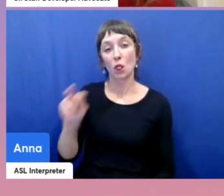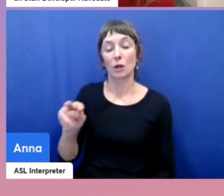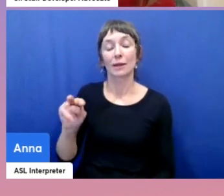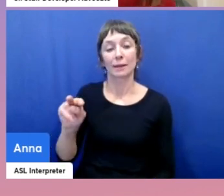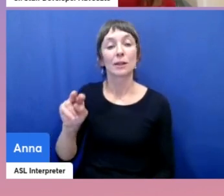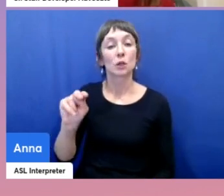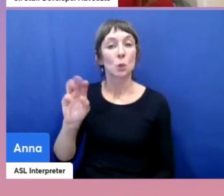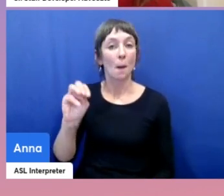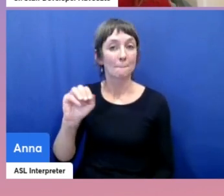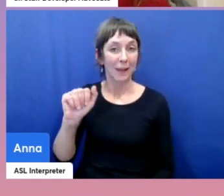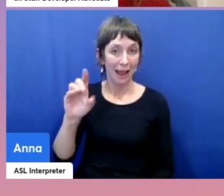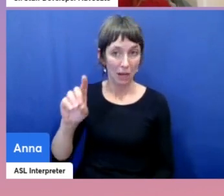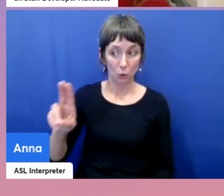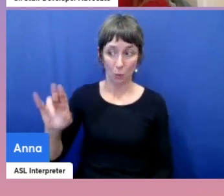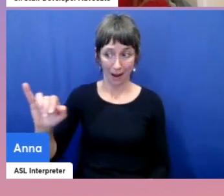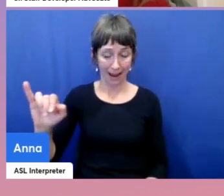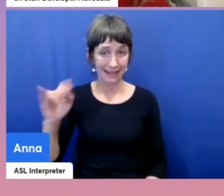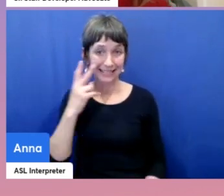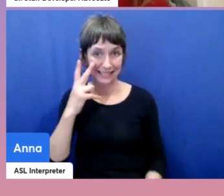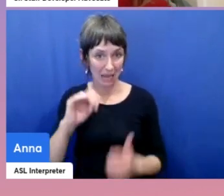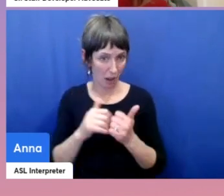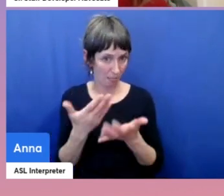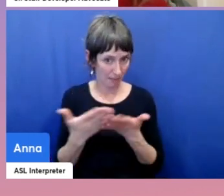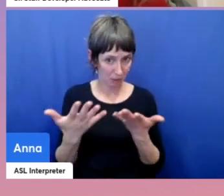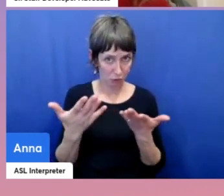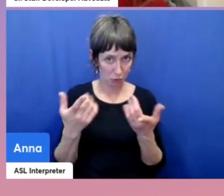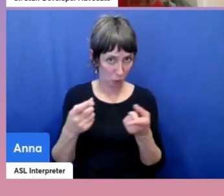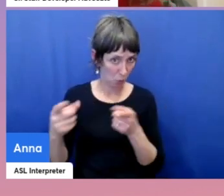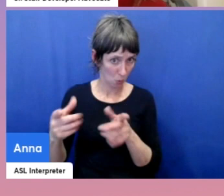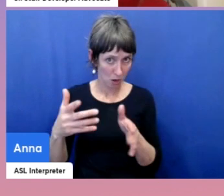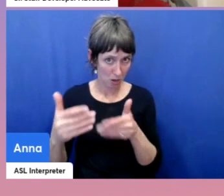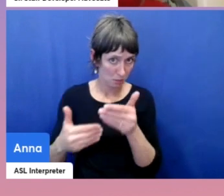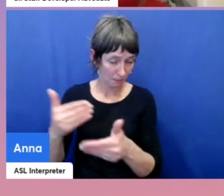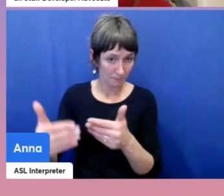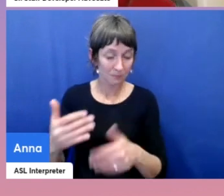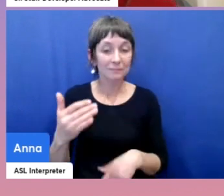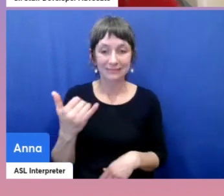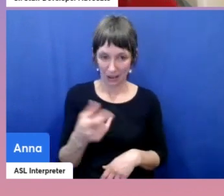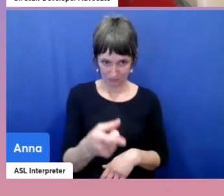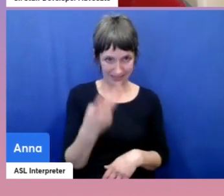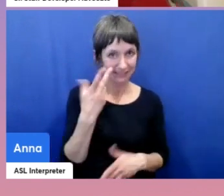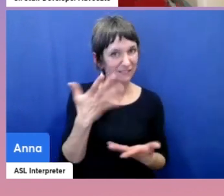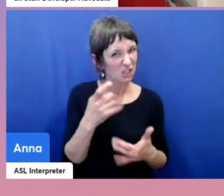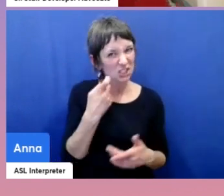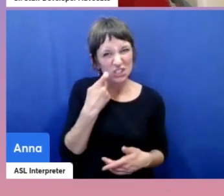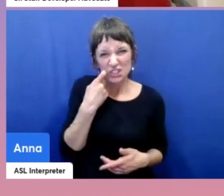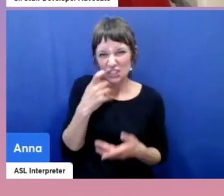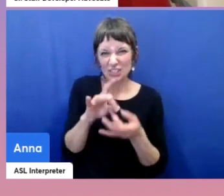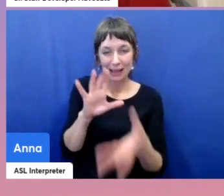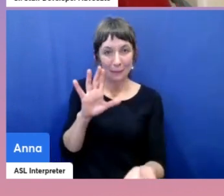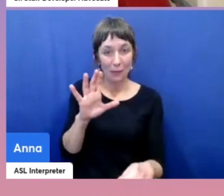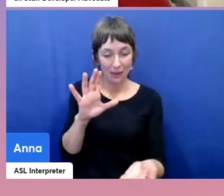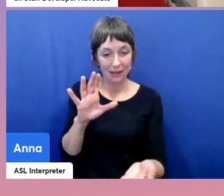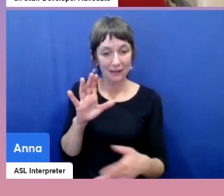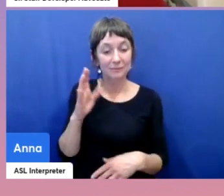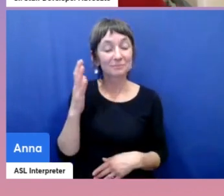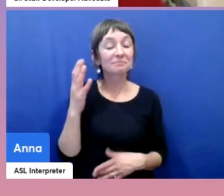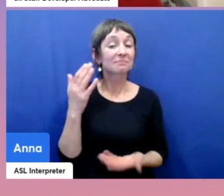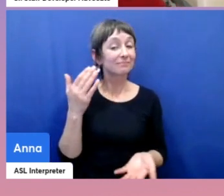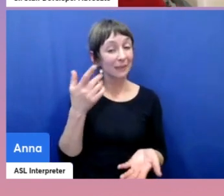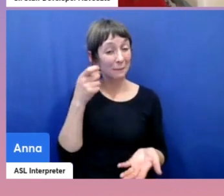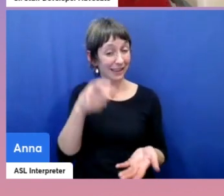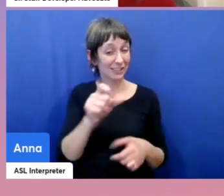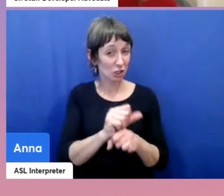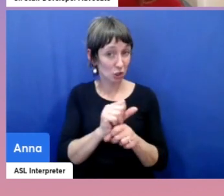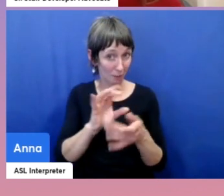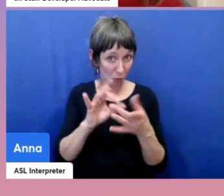going, and we can see that it just finished deploying. Now, of course, just because the Nomad job deployed successfully